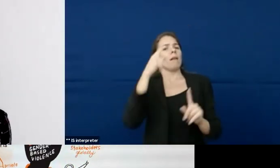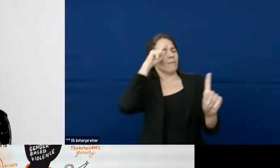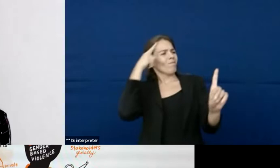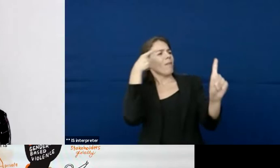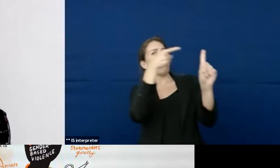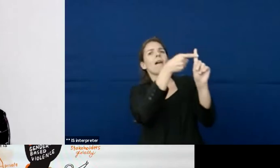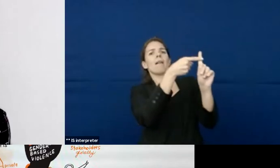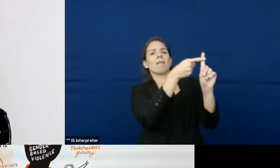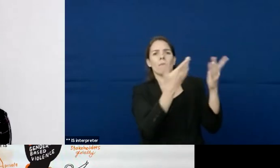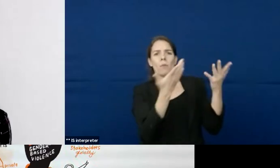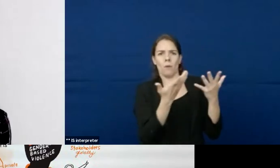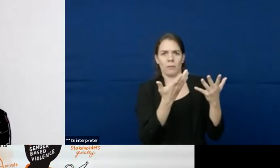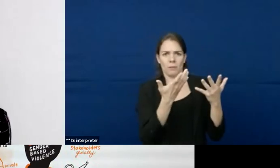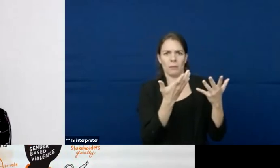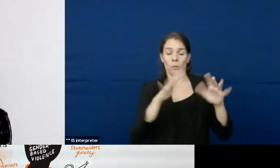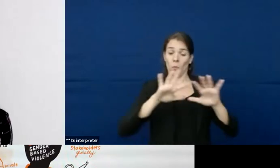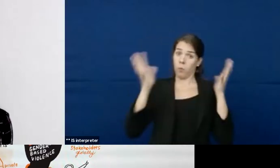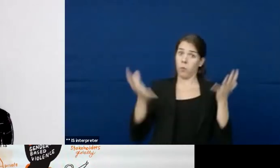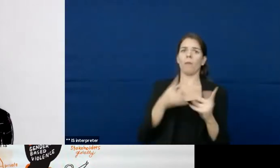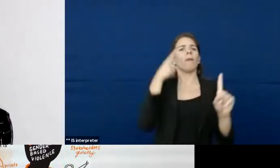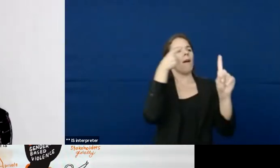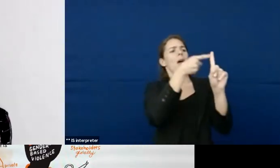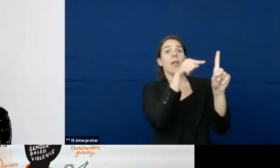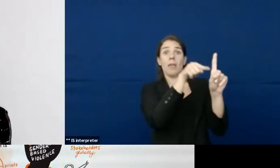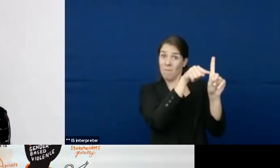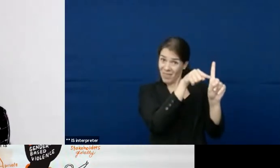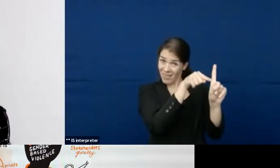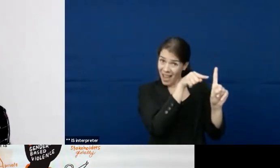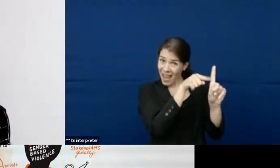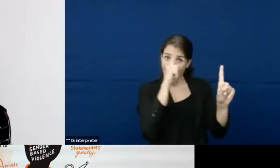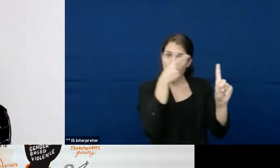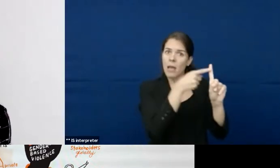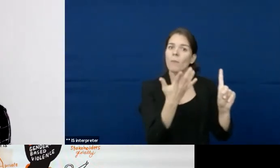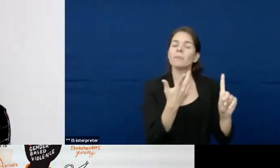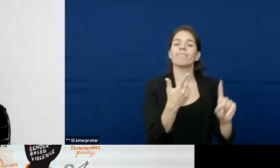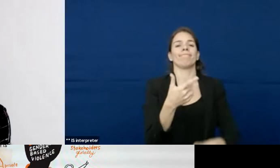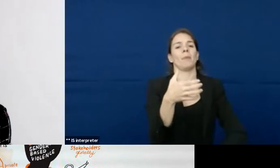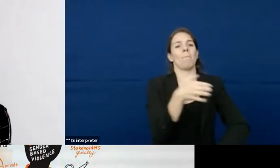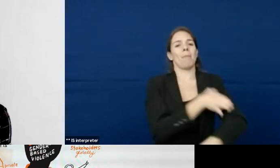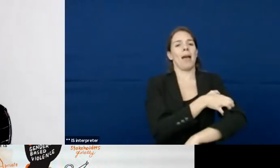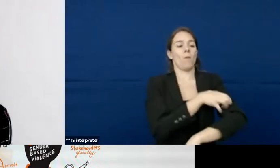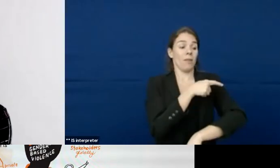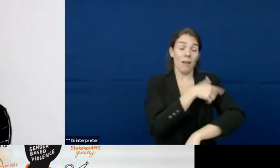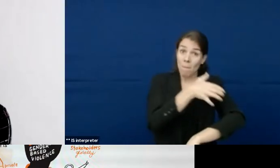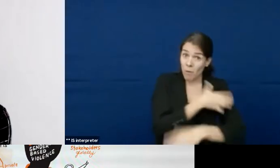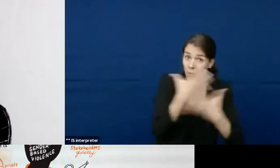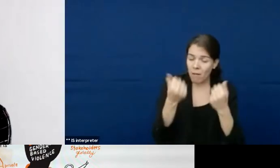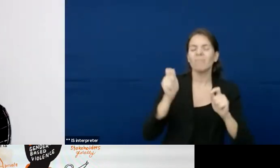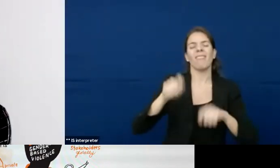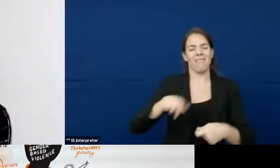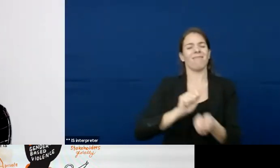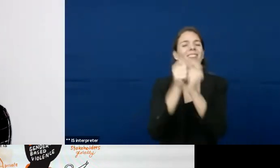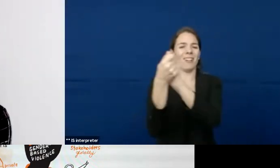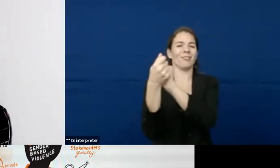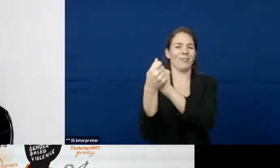is to think globally and redefine and reimagine the connections between the national, transnational, regional, and